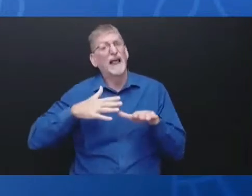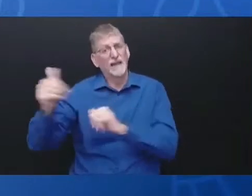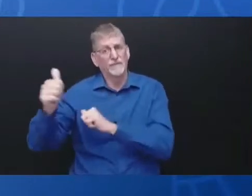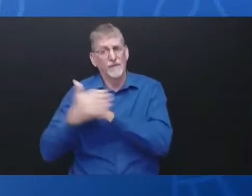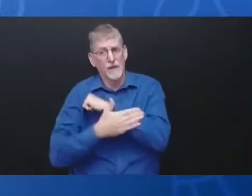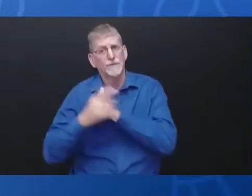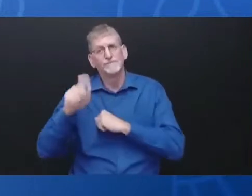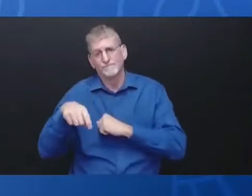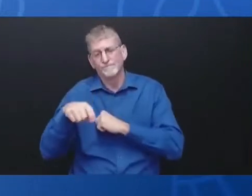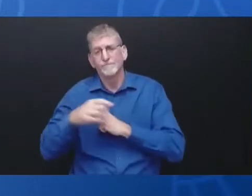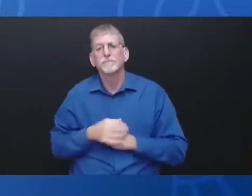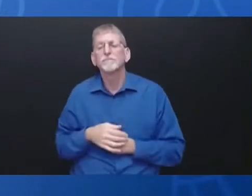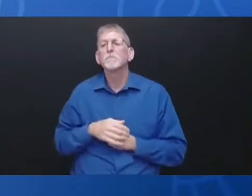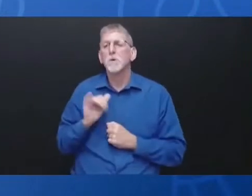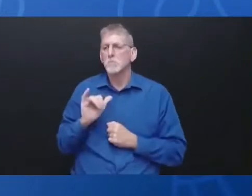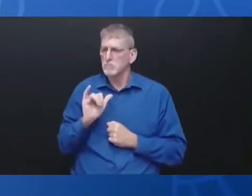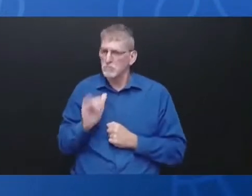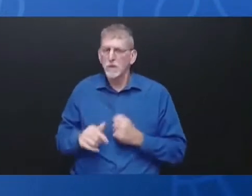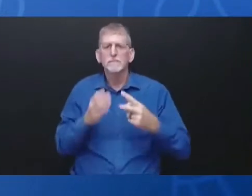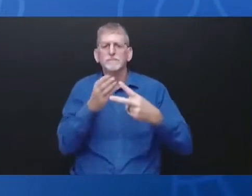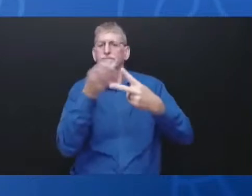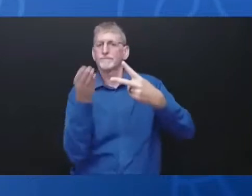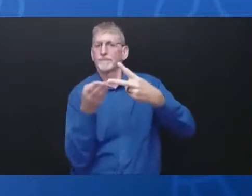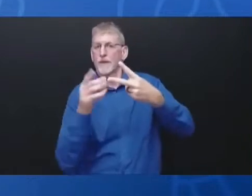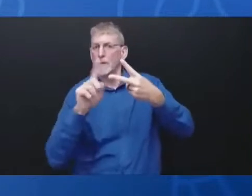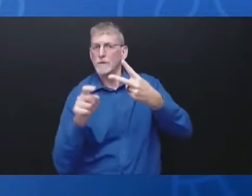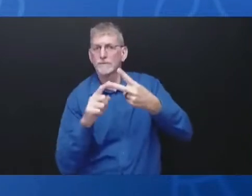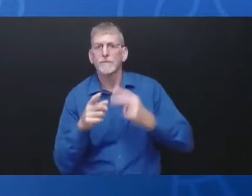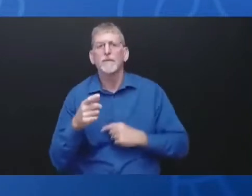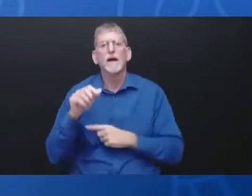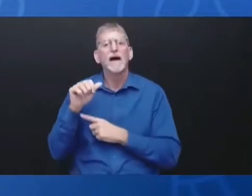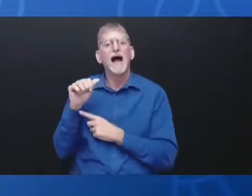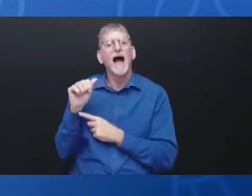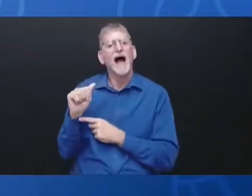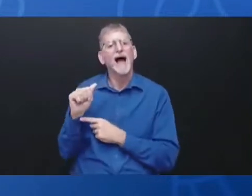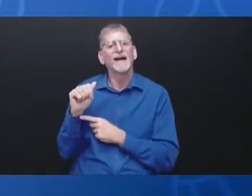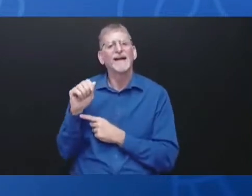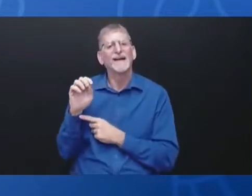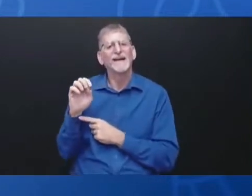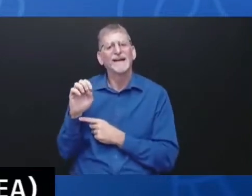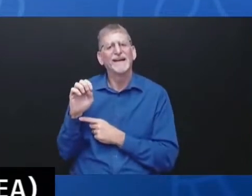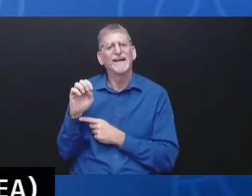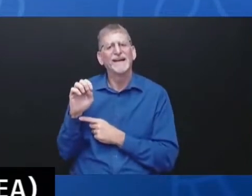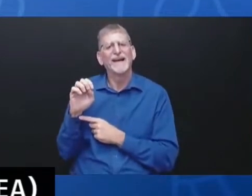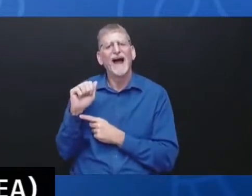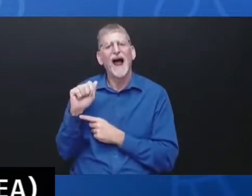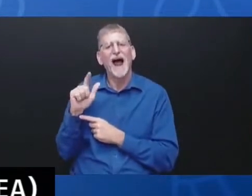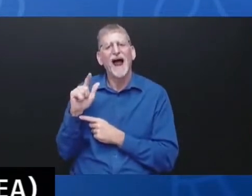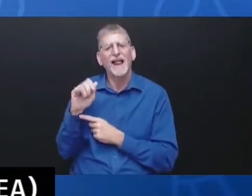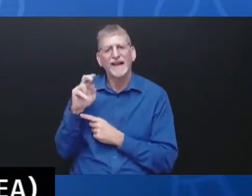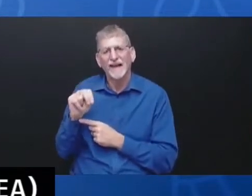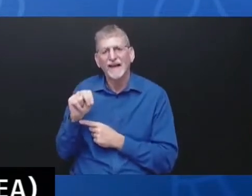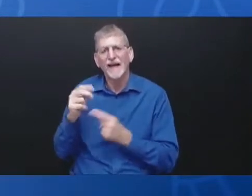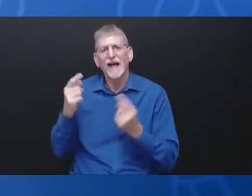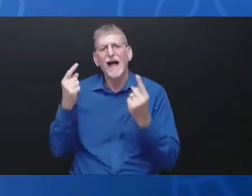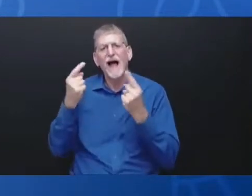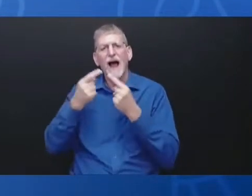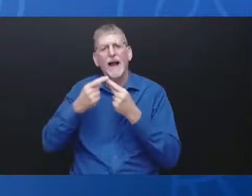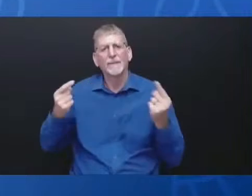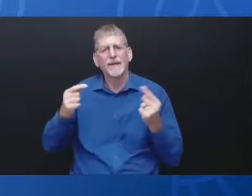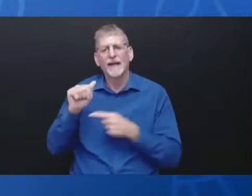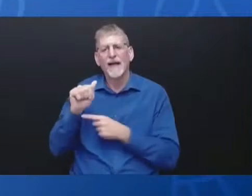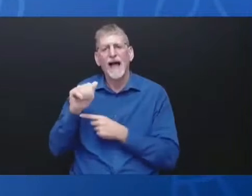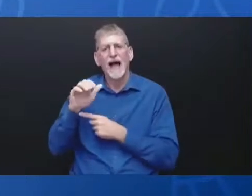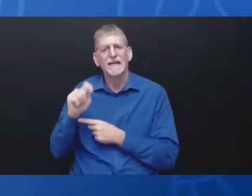you mentioned before on the AEA, the Alien Enemies Act. As you know, as this